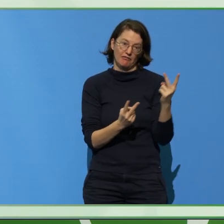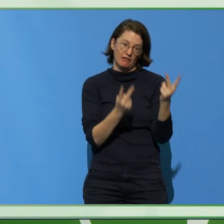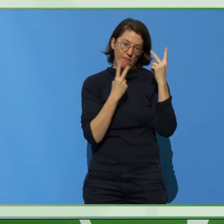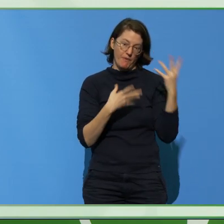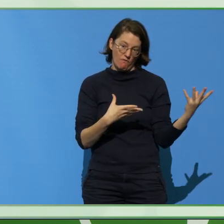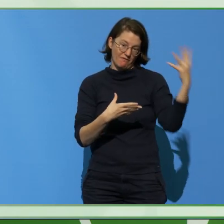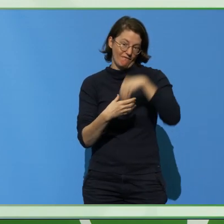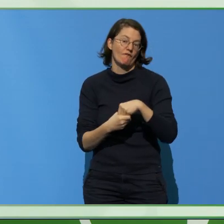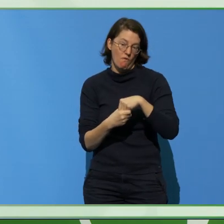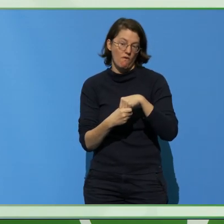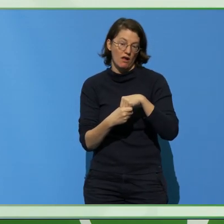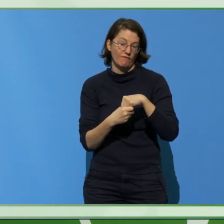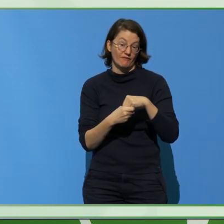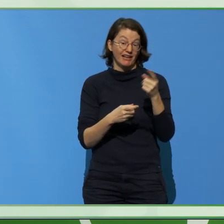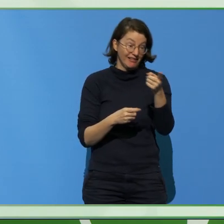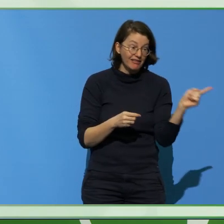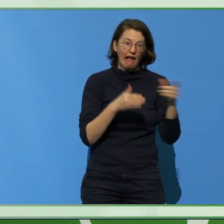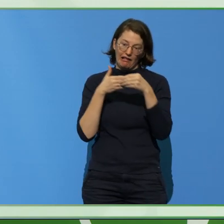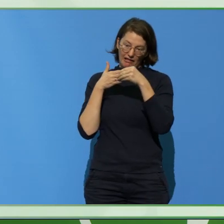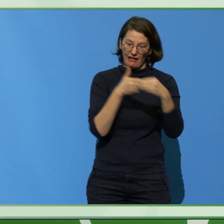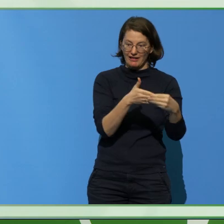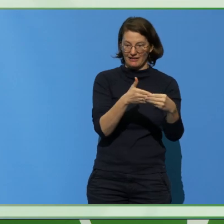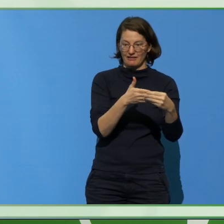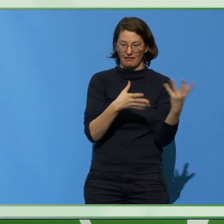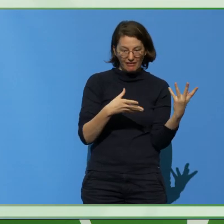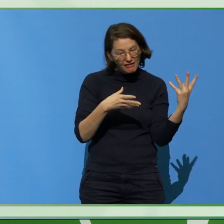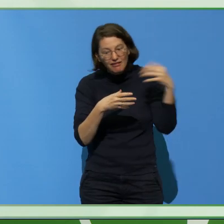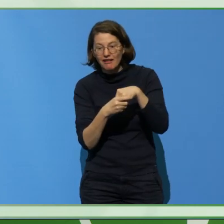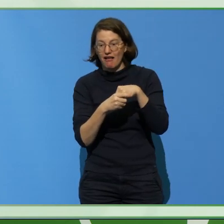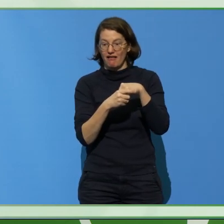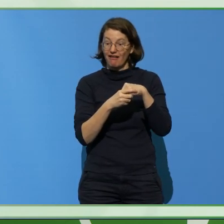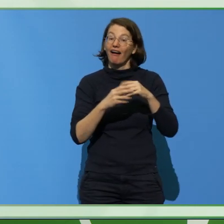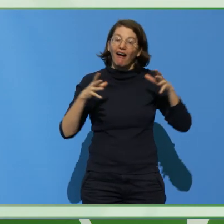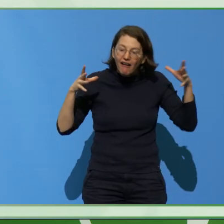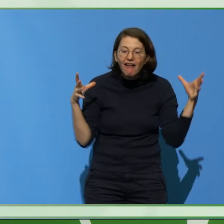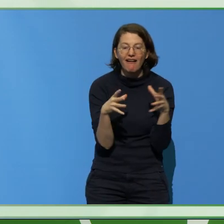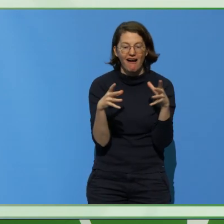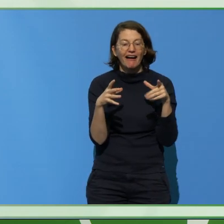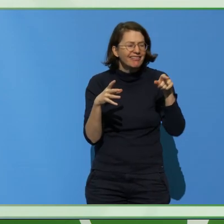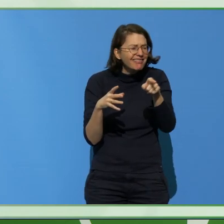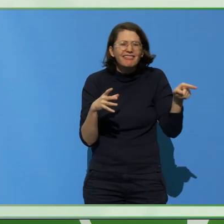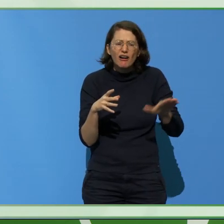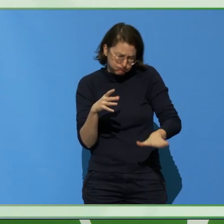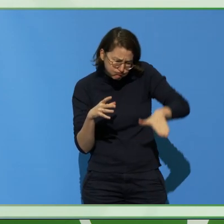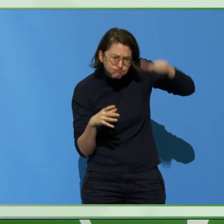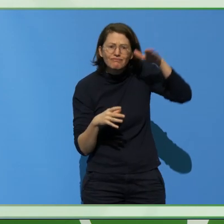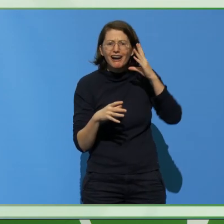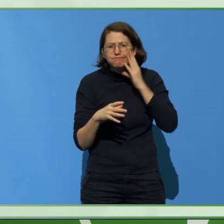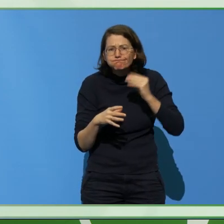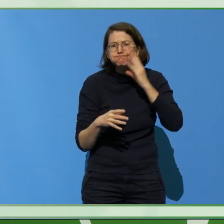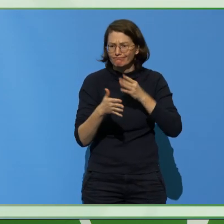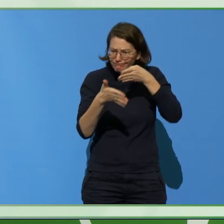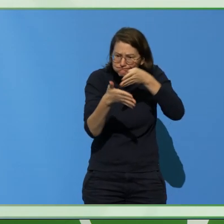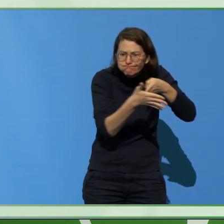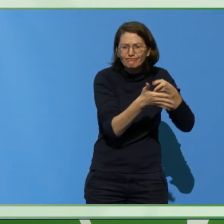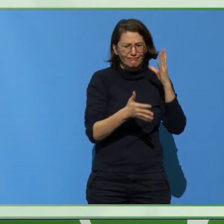of validating and building assistive tech. We work with governments, corporate and academic institutions to give